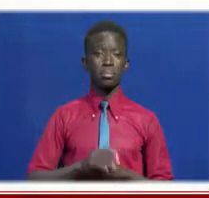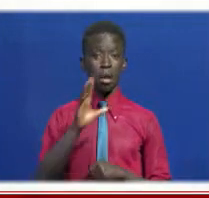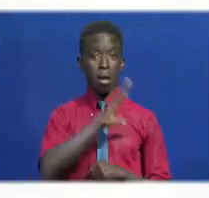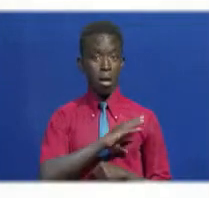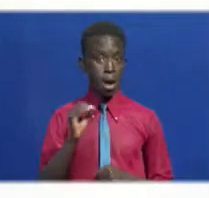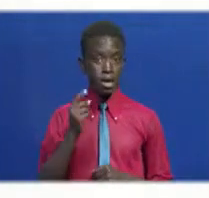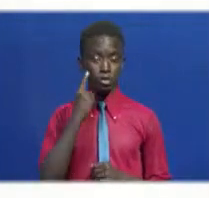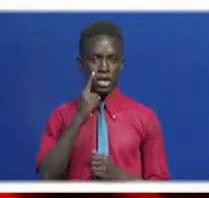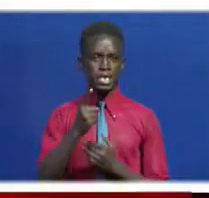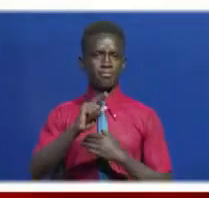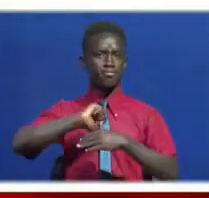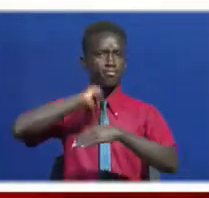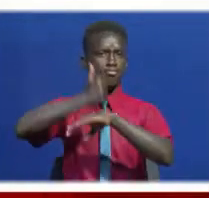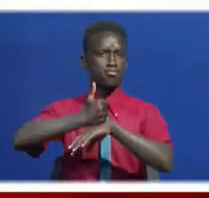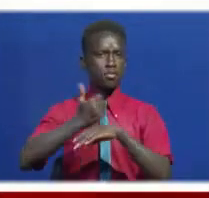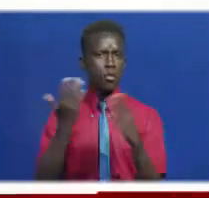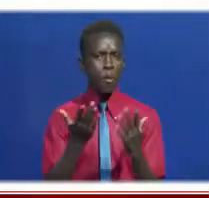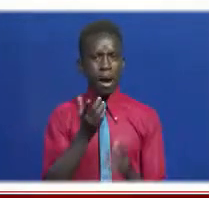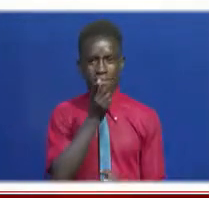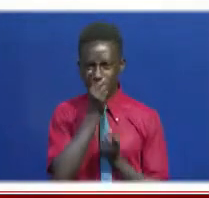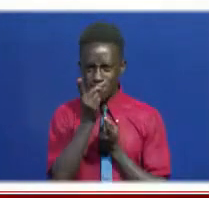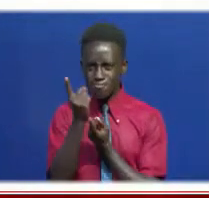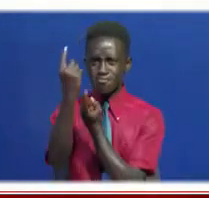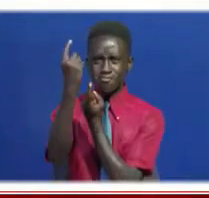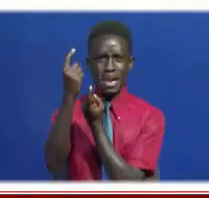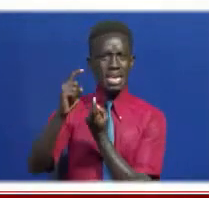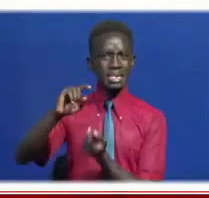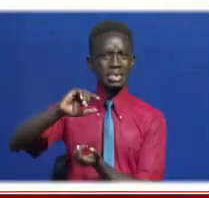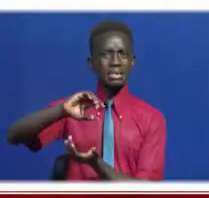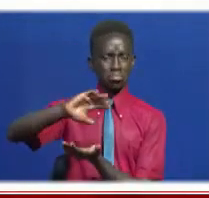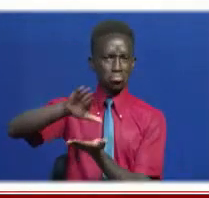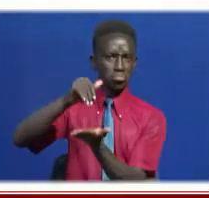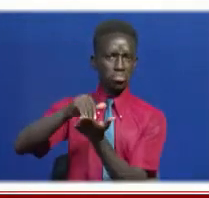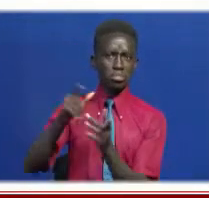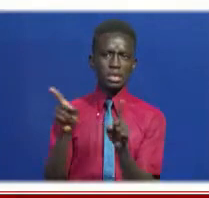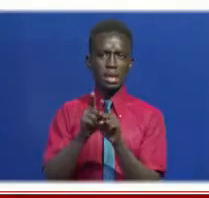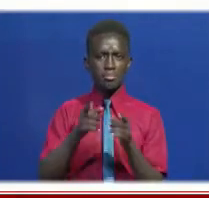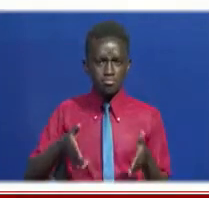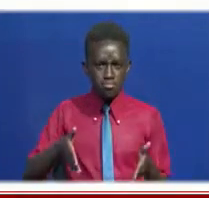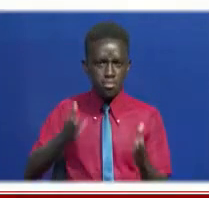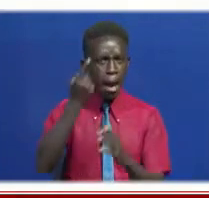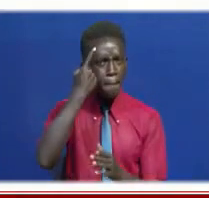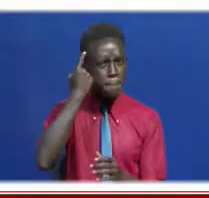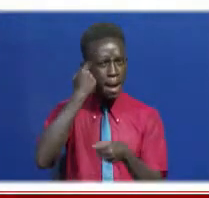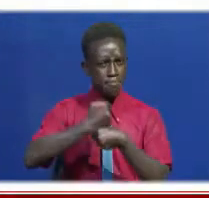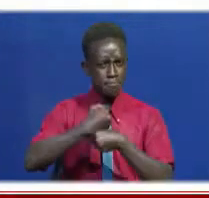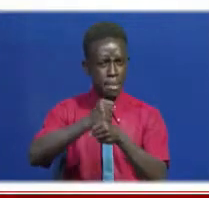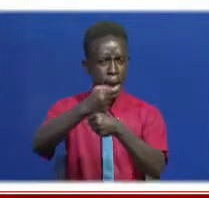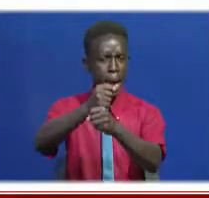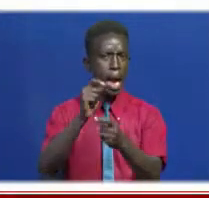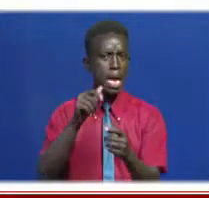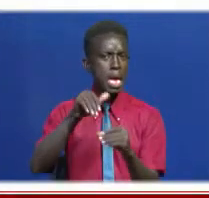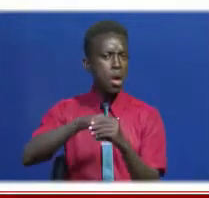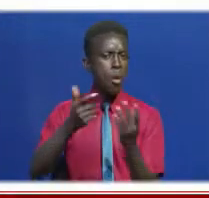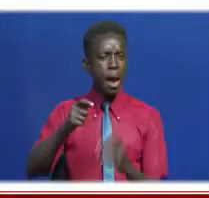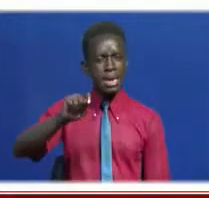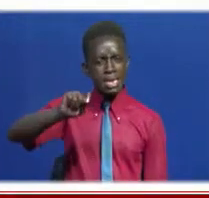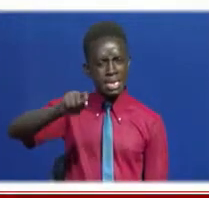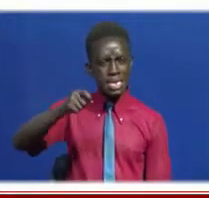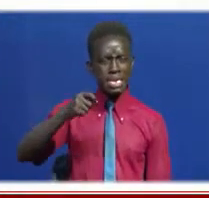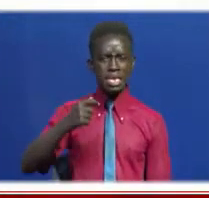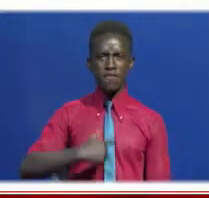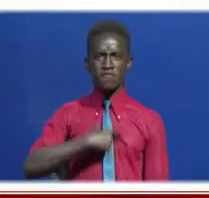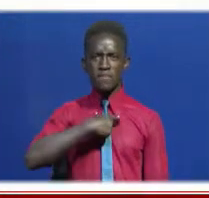And establishment of a rhino sanctuary and a tarmacking of roads to key tourist attractions have been identified as